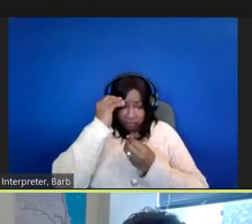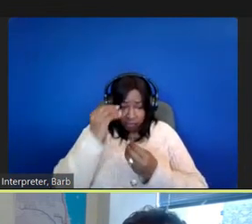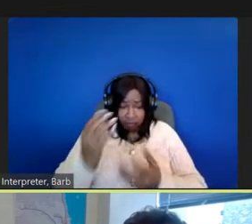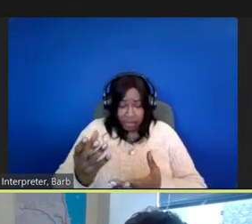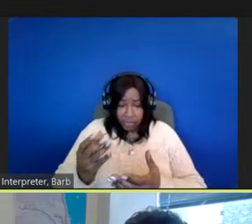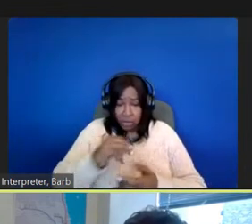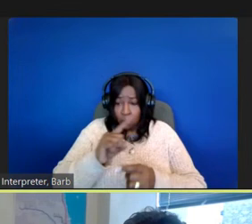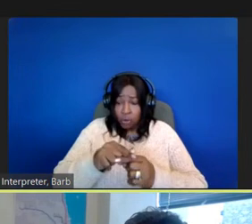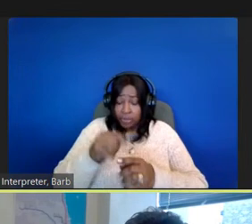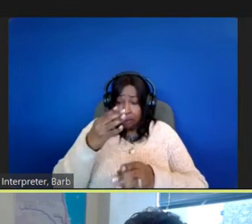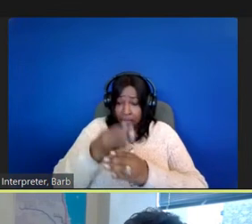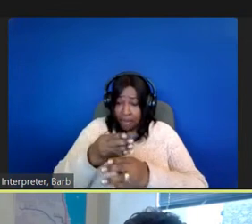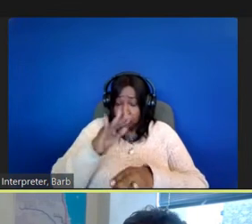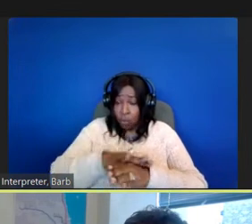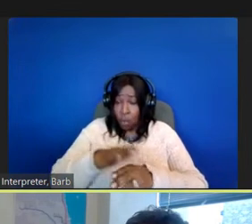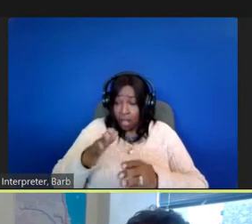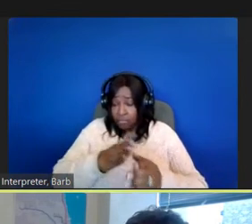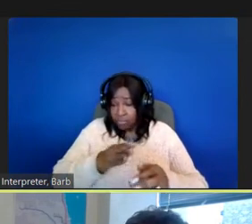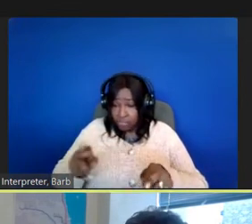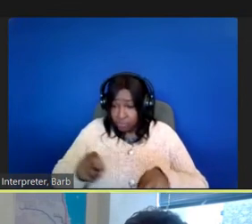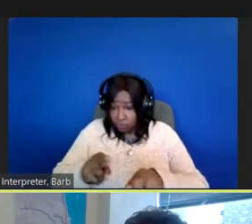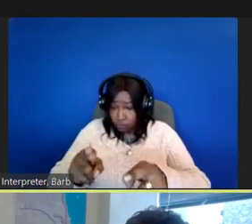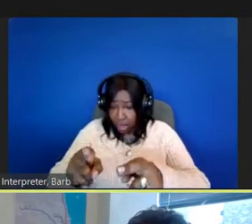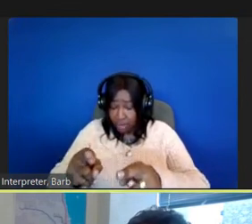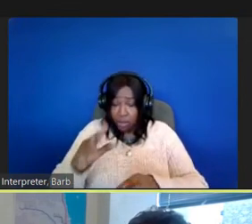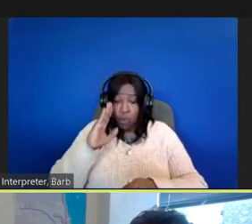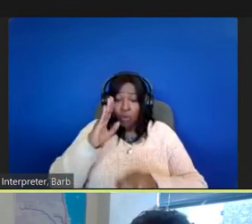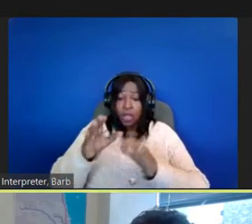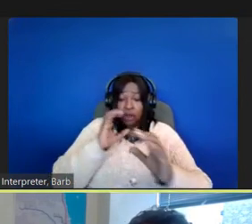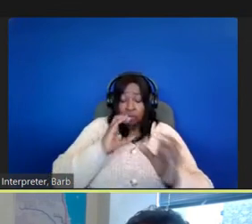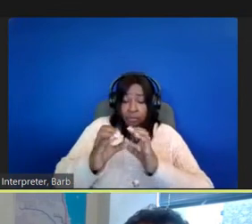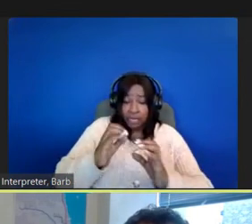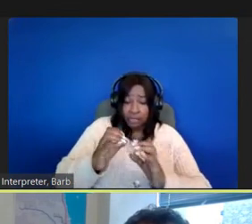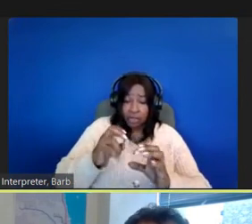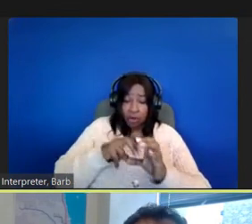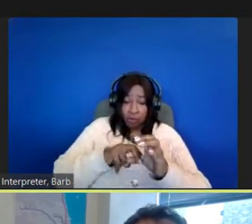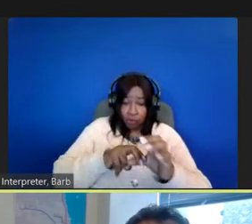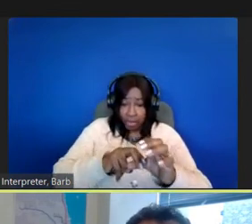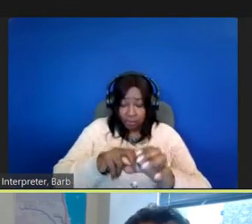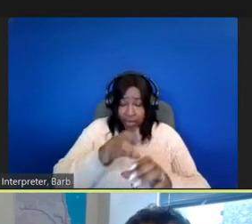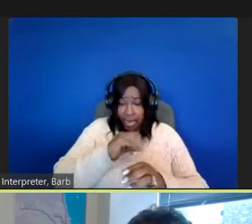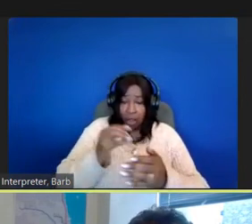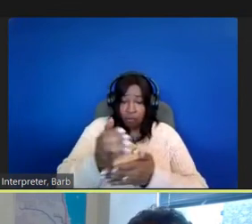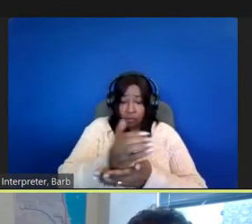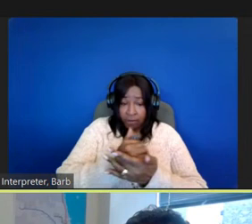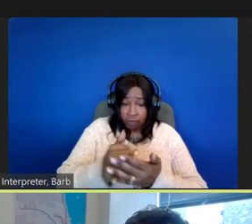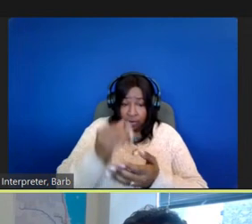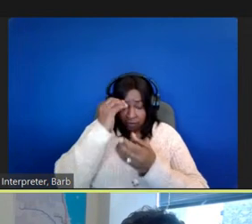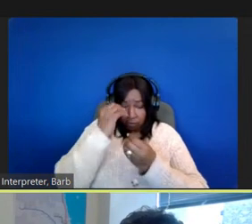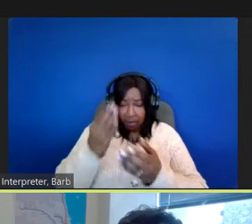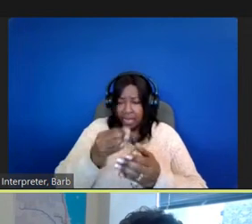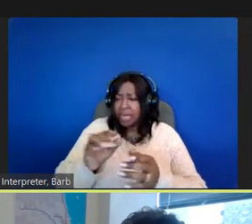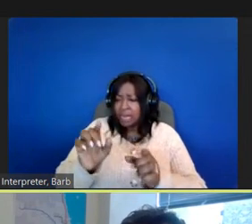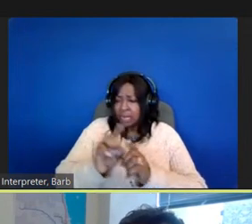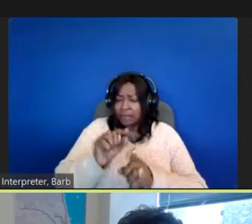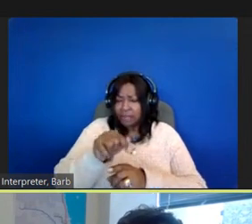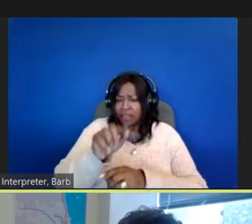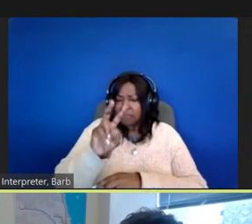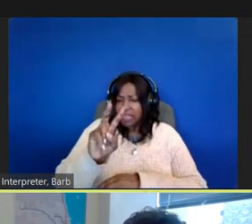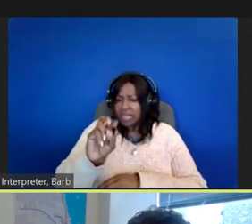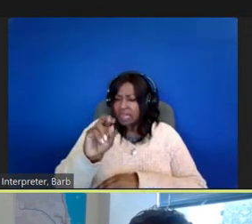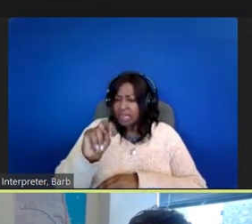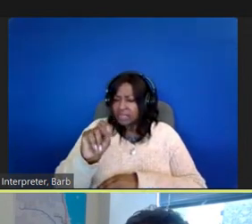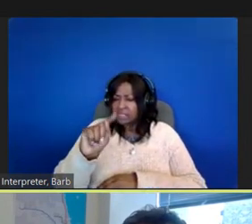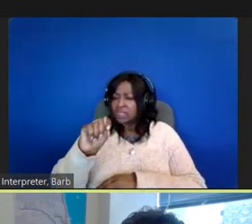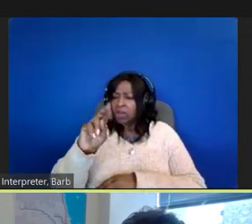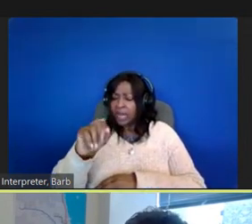on the route, it will communicate ridership and revenue information, much like we get the Ventra data now, only now